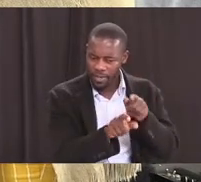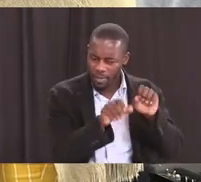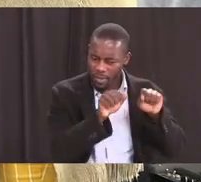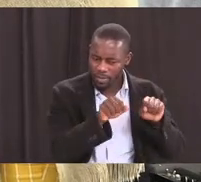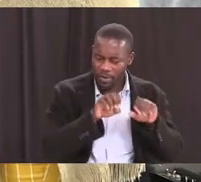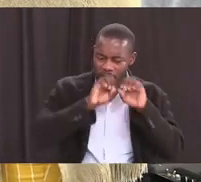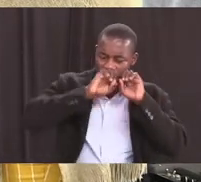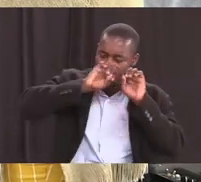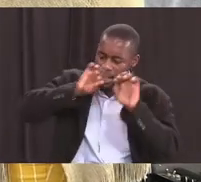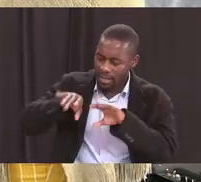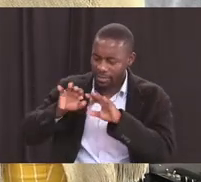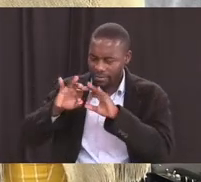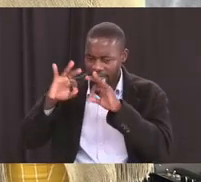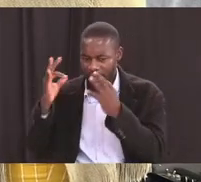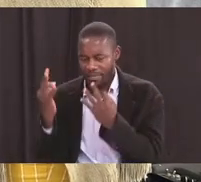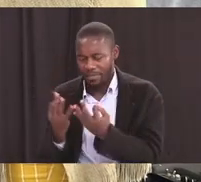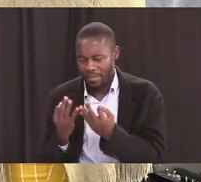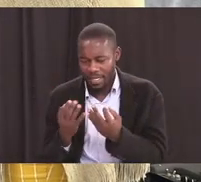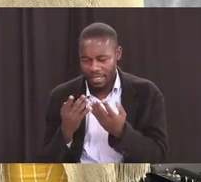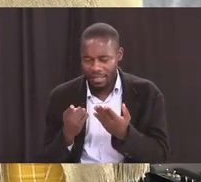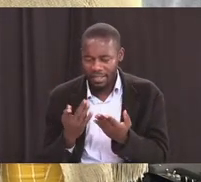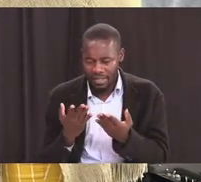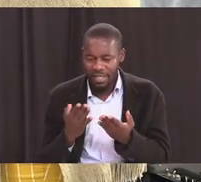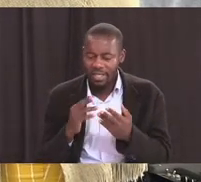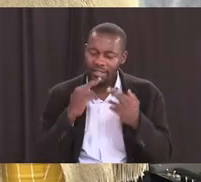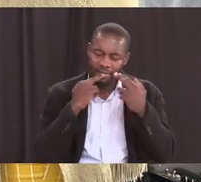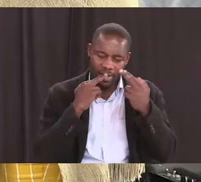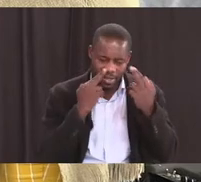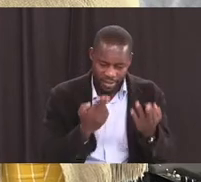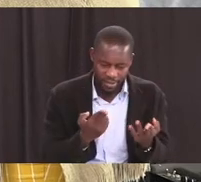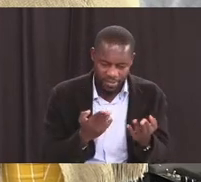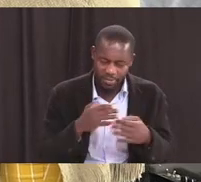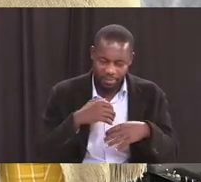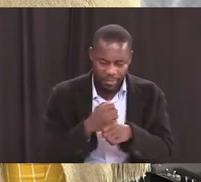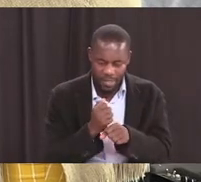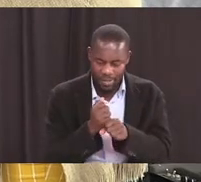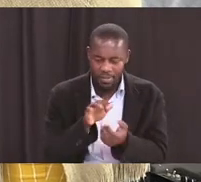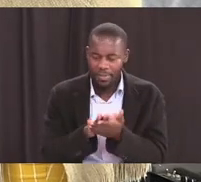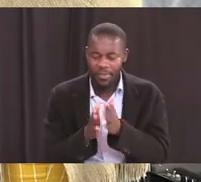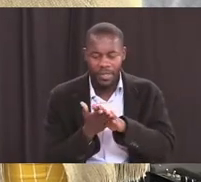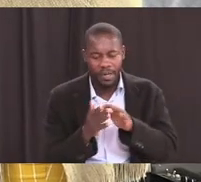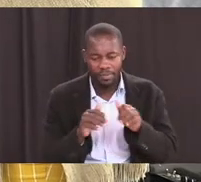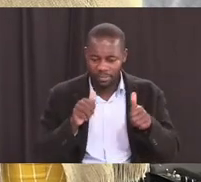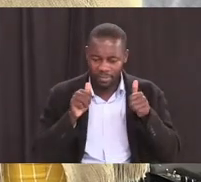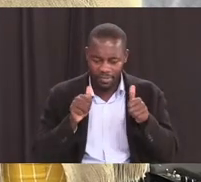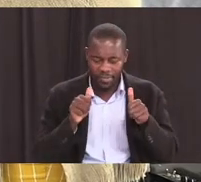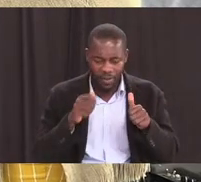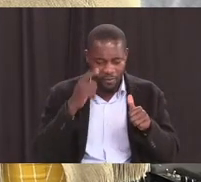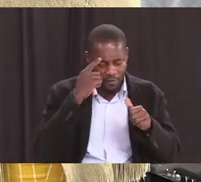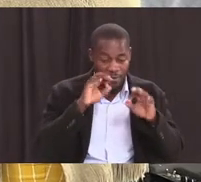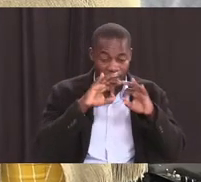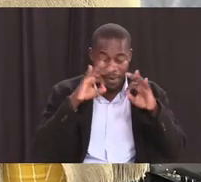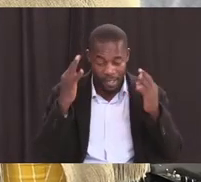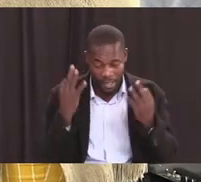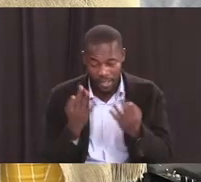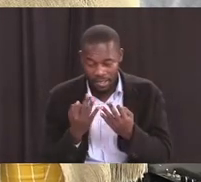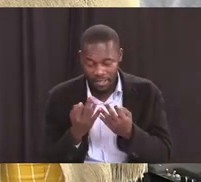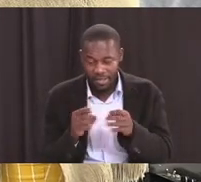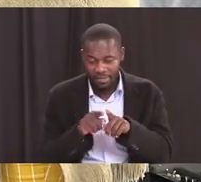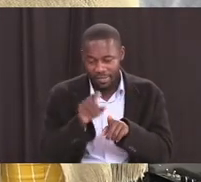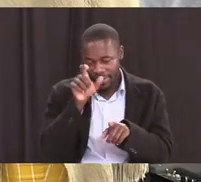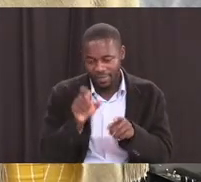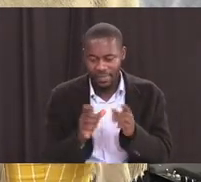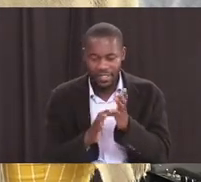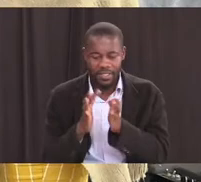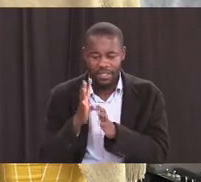decision? But would it be something that results for the good, for their family, and for your glory? In Jesus' name,